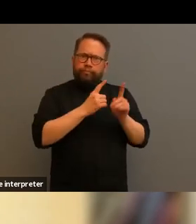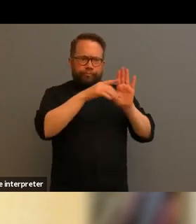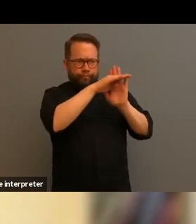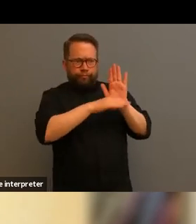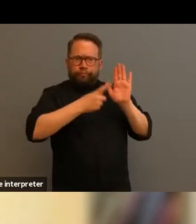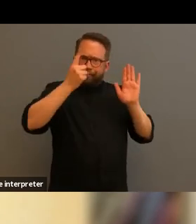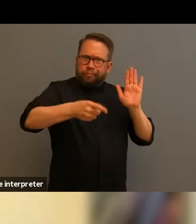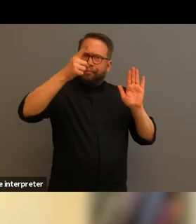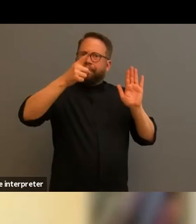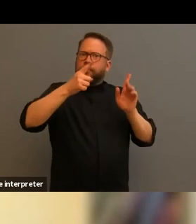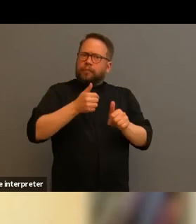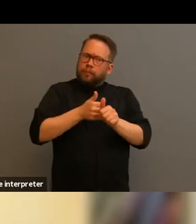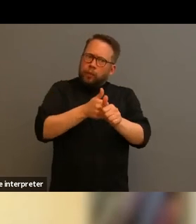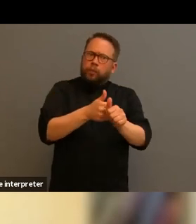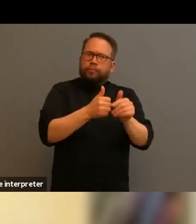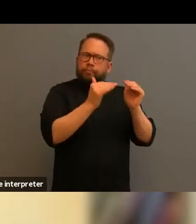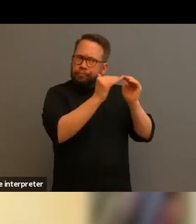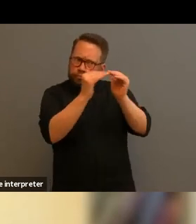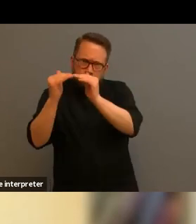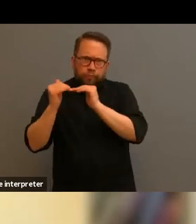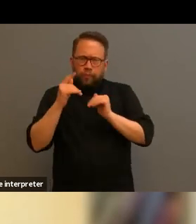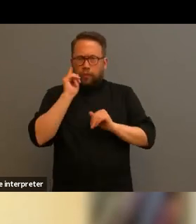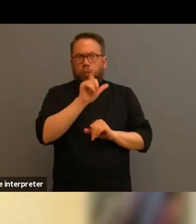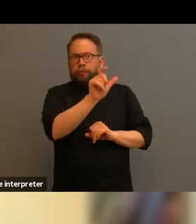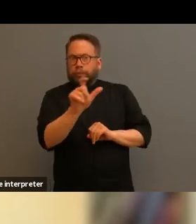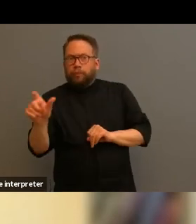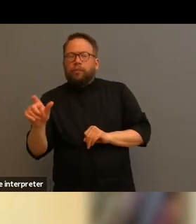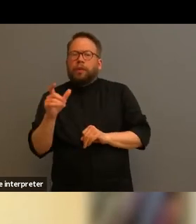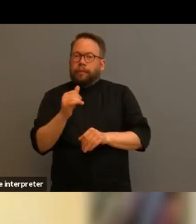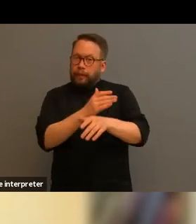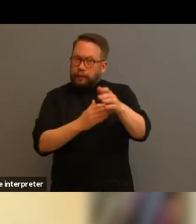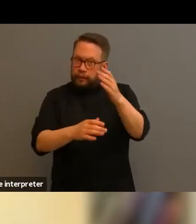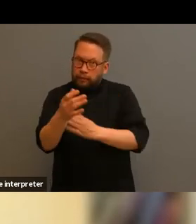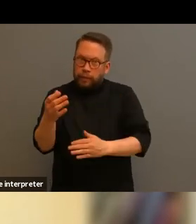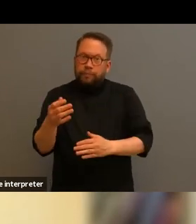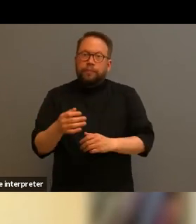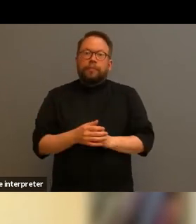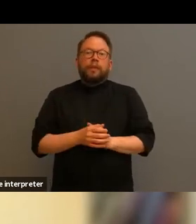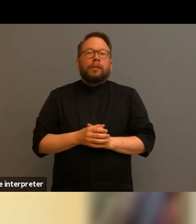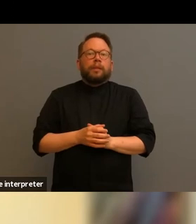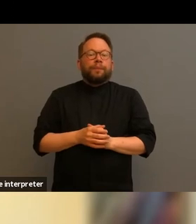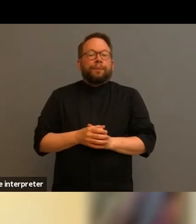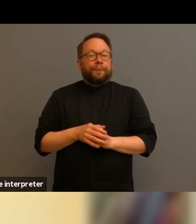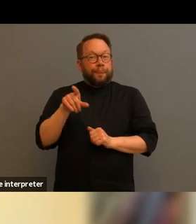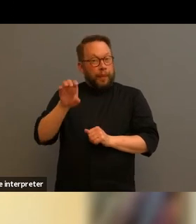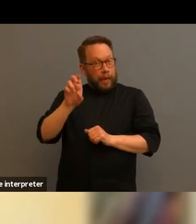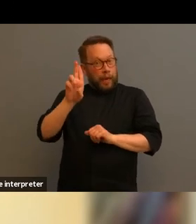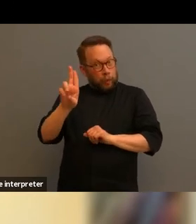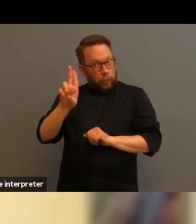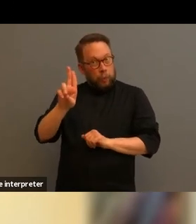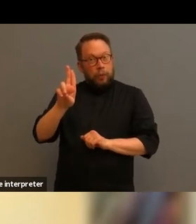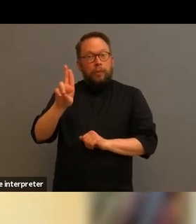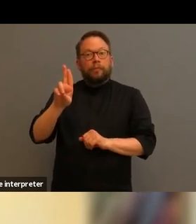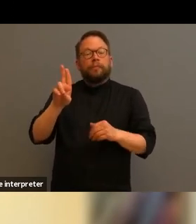for several years. And also the EU, I think, has taken a very important part in